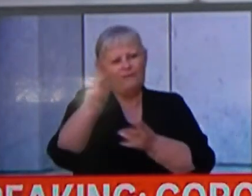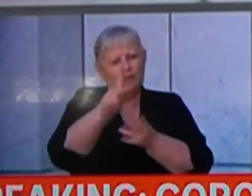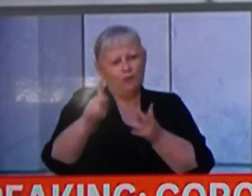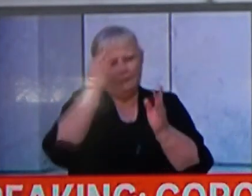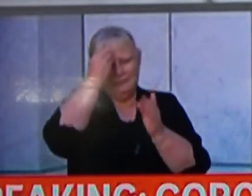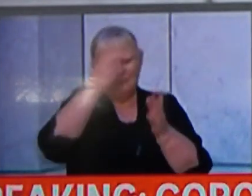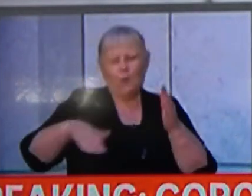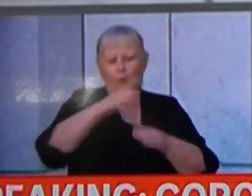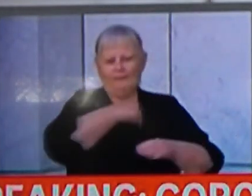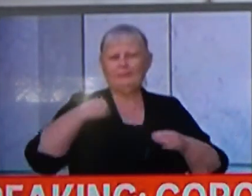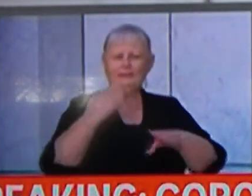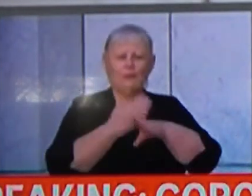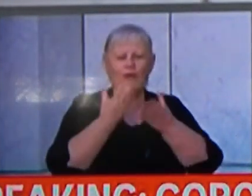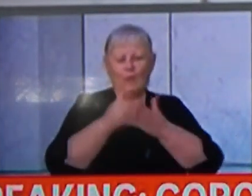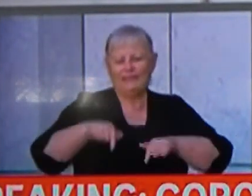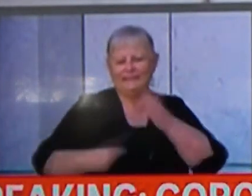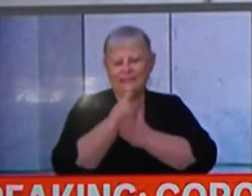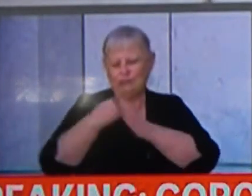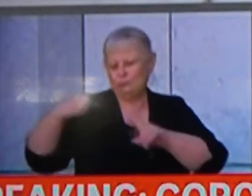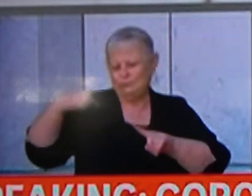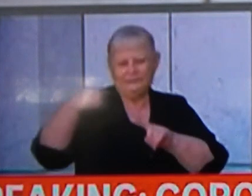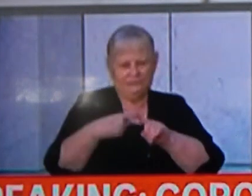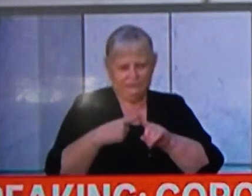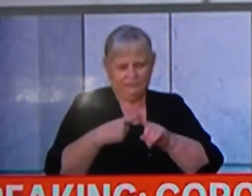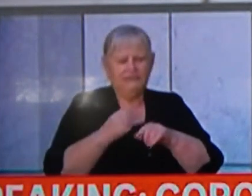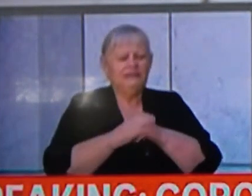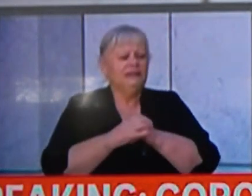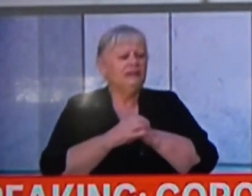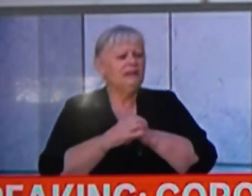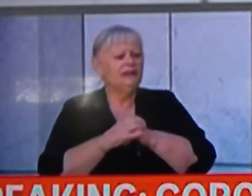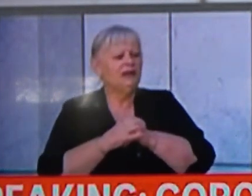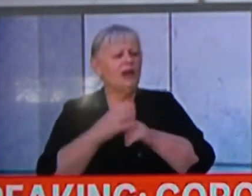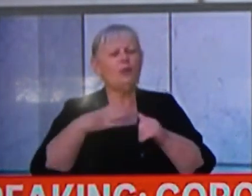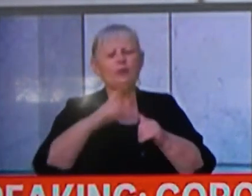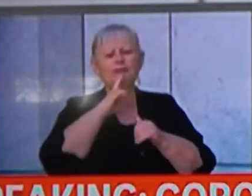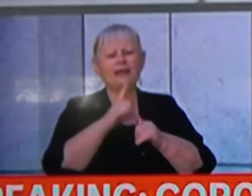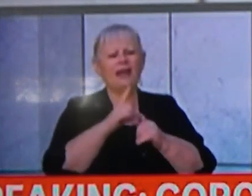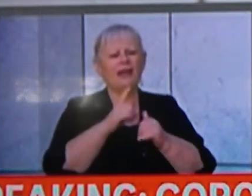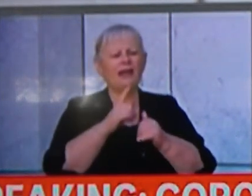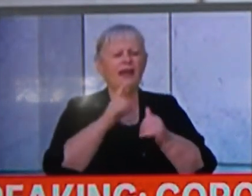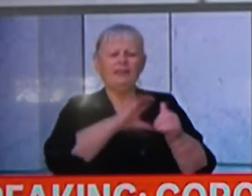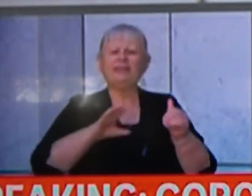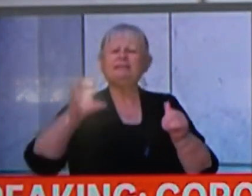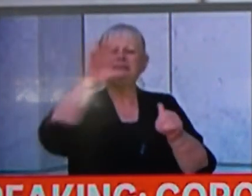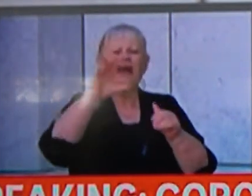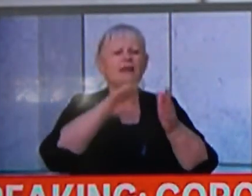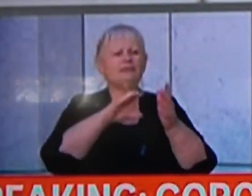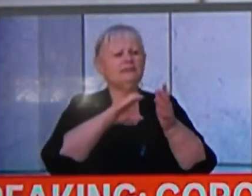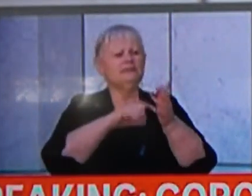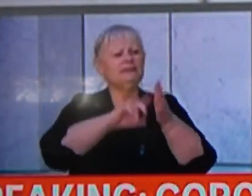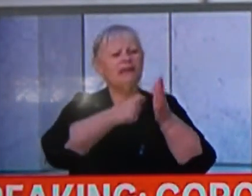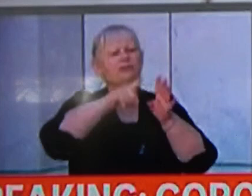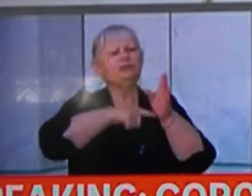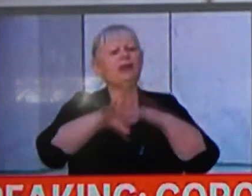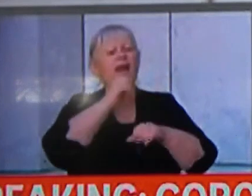working closely on these issues over the course of the past week. I also want to commend the state and territory governments for the measures